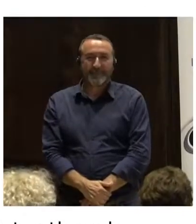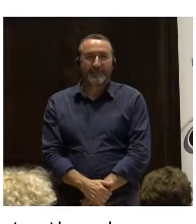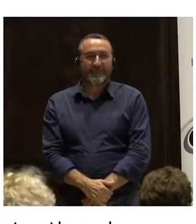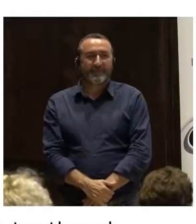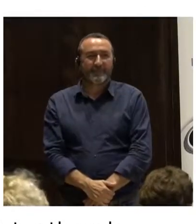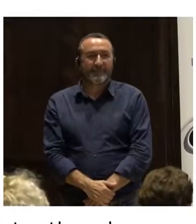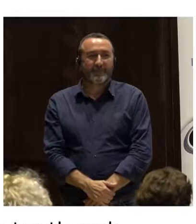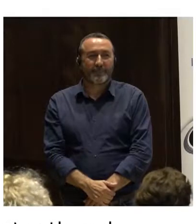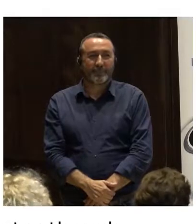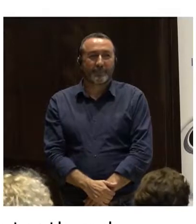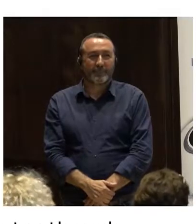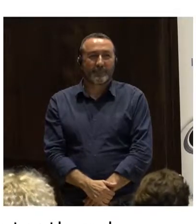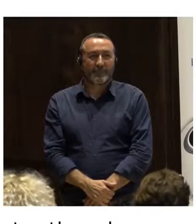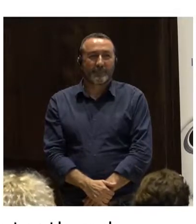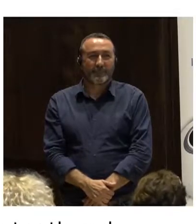da para controlar.